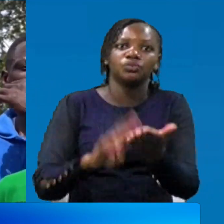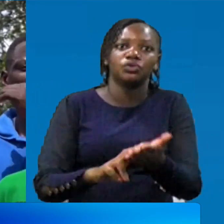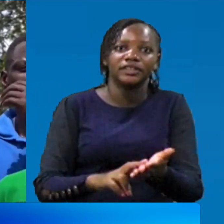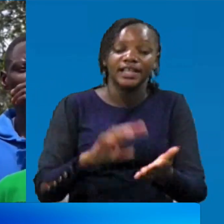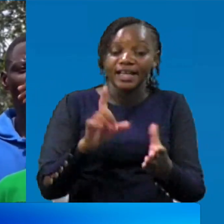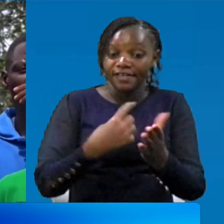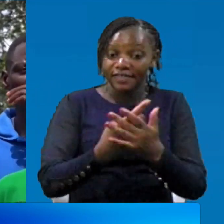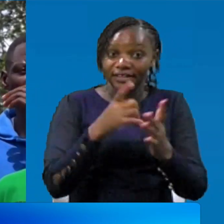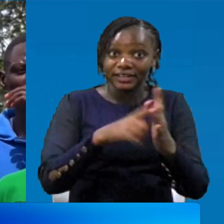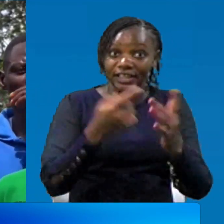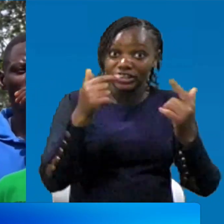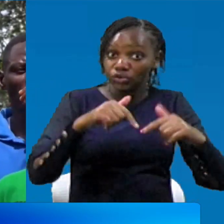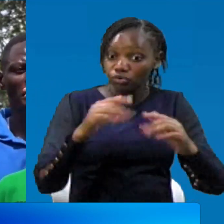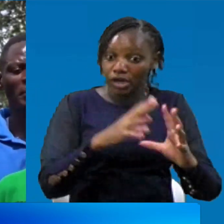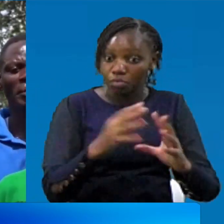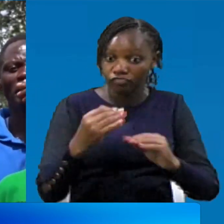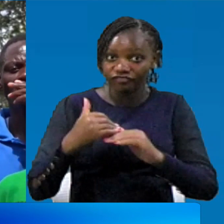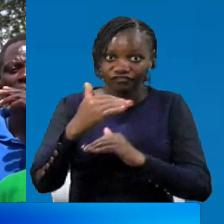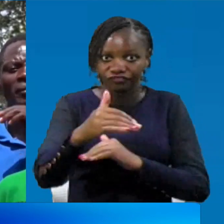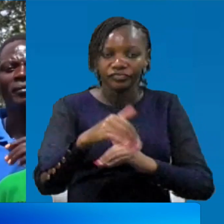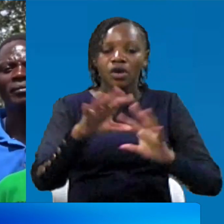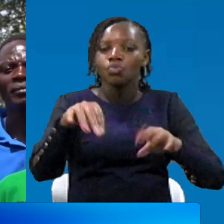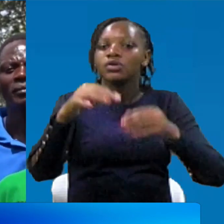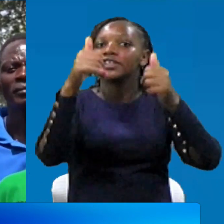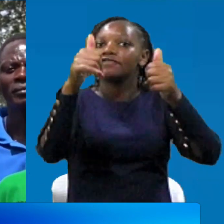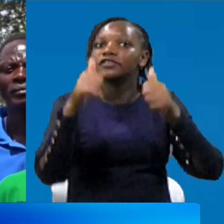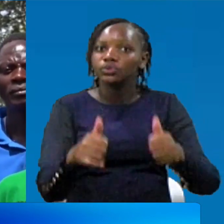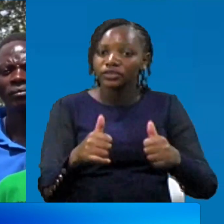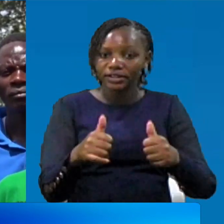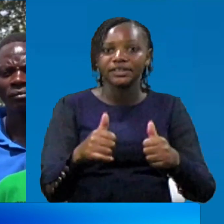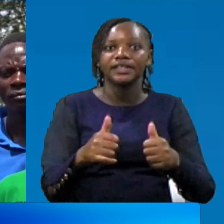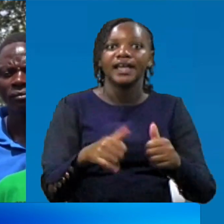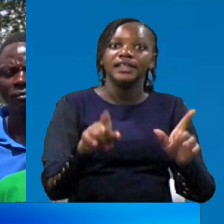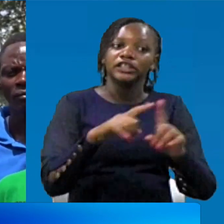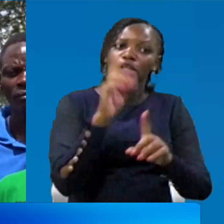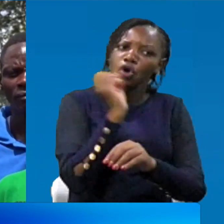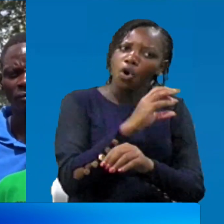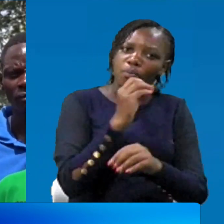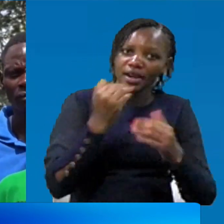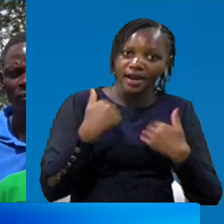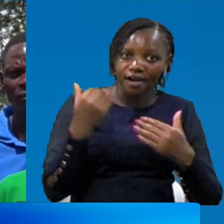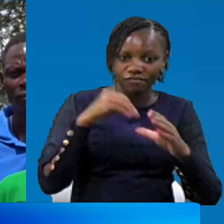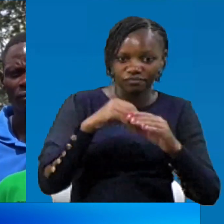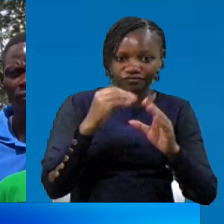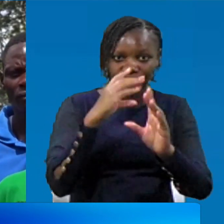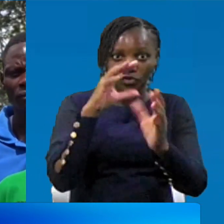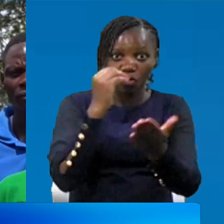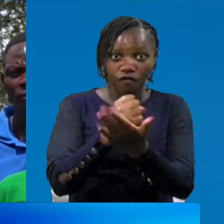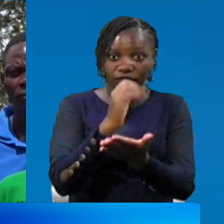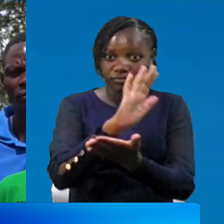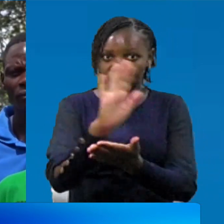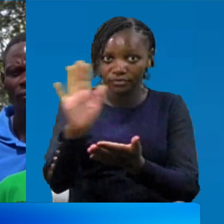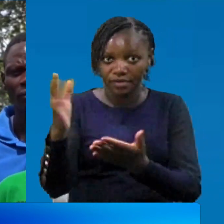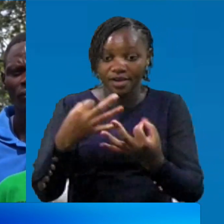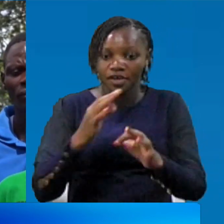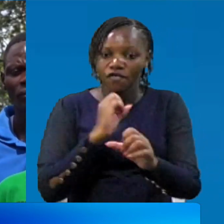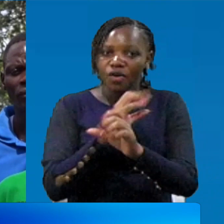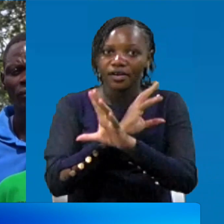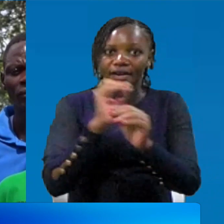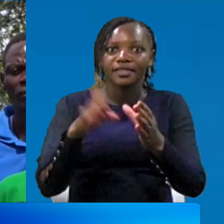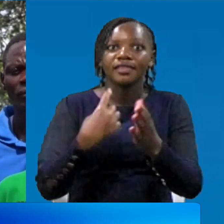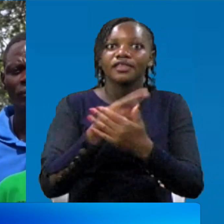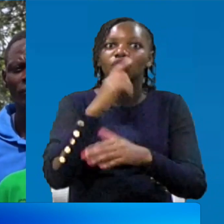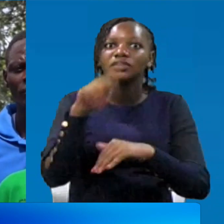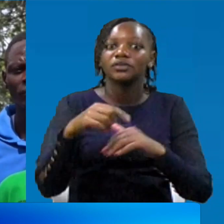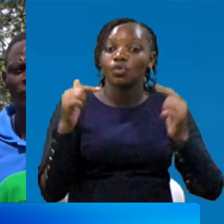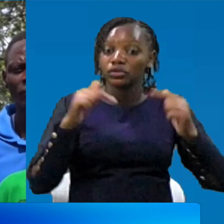from today, we are giving them notice. We have taken the petitions to their officers. If they do not act on them, then we are saying today, we